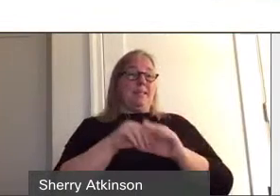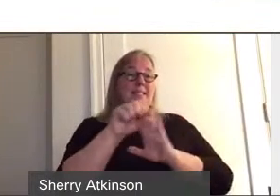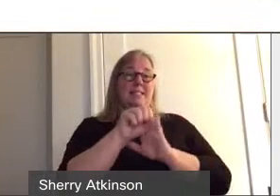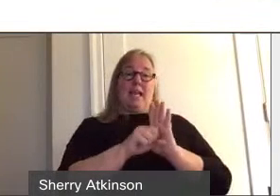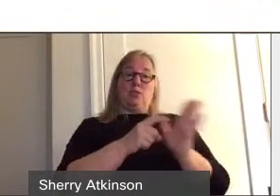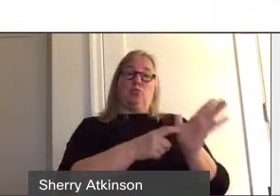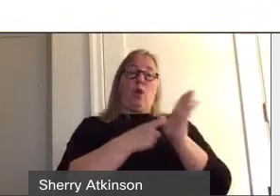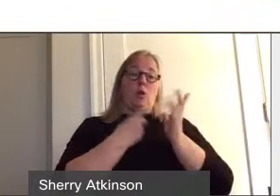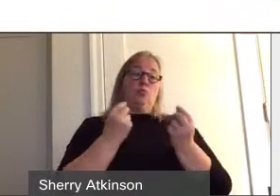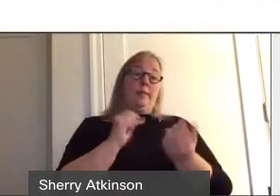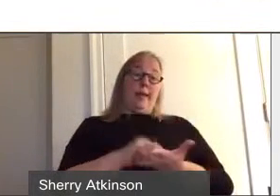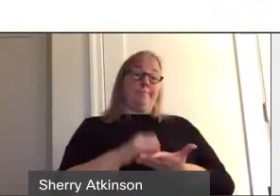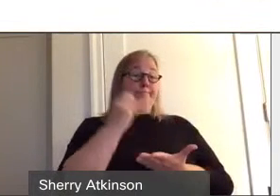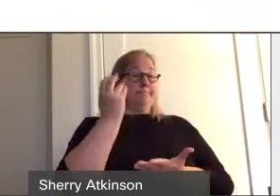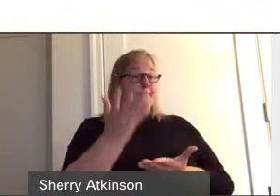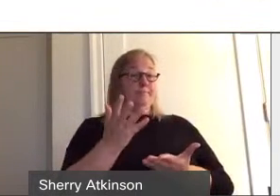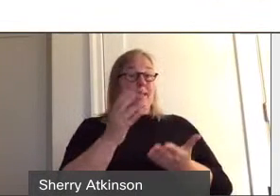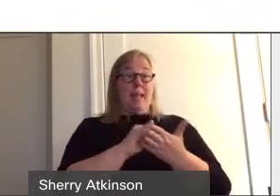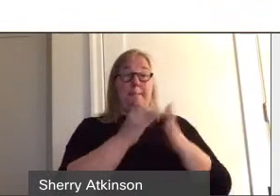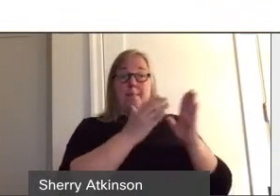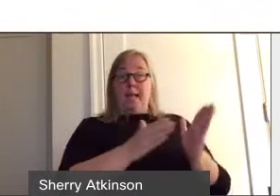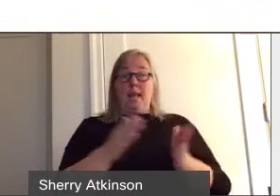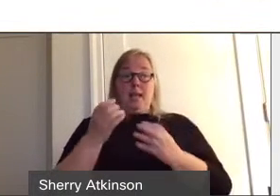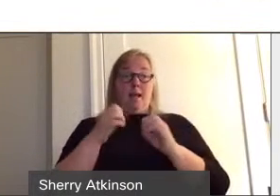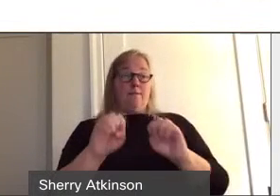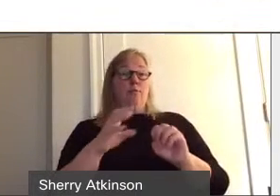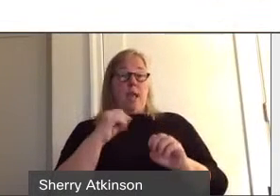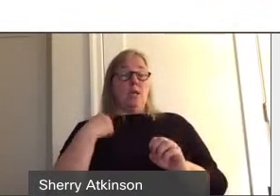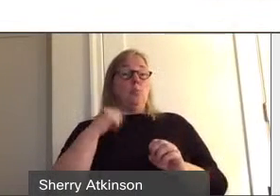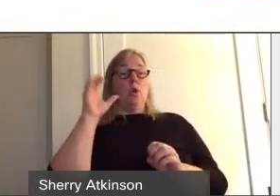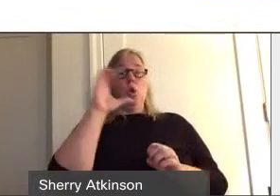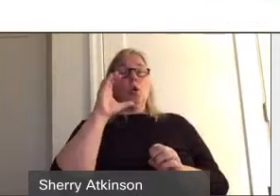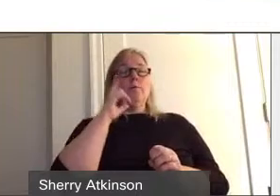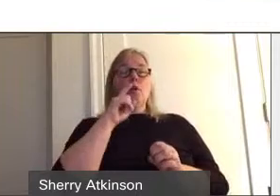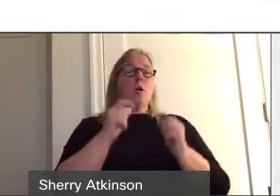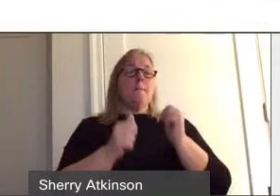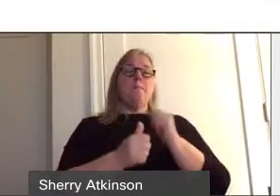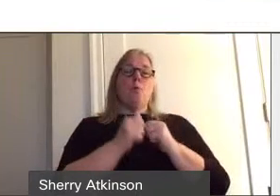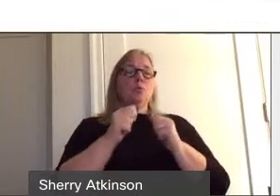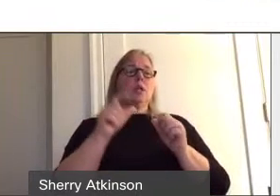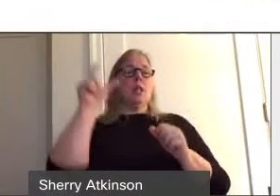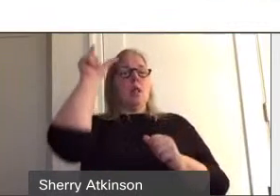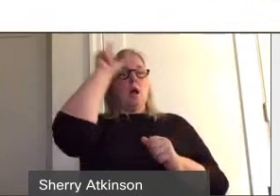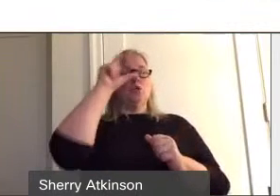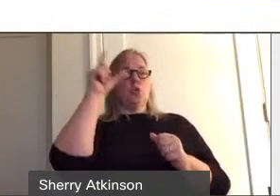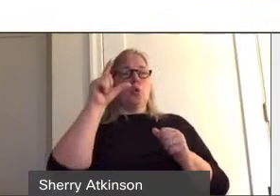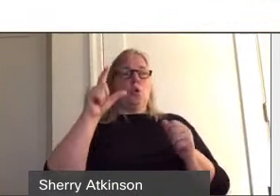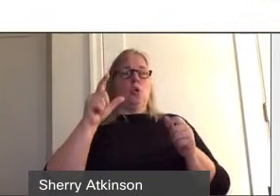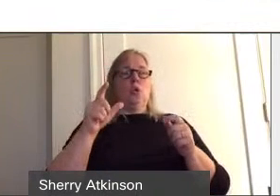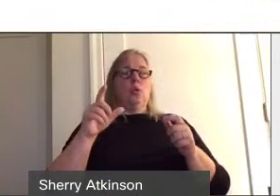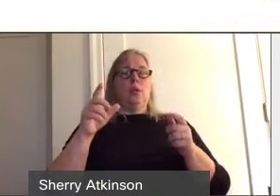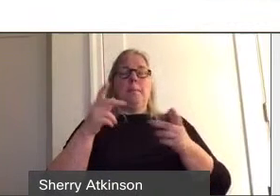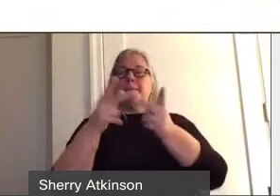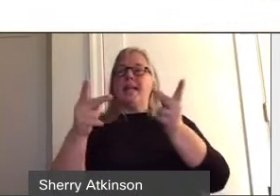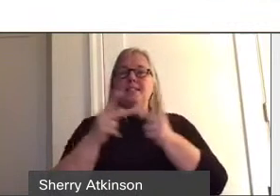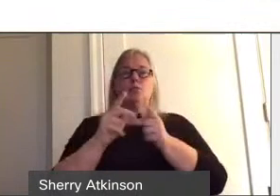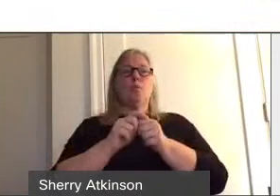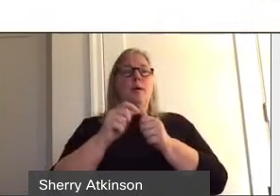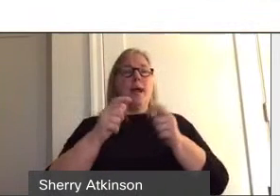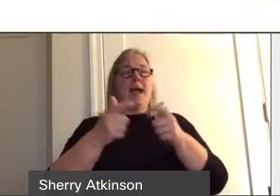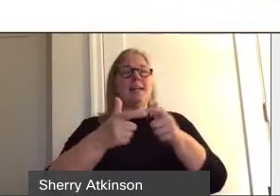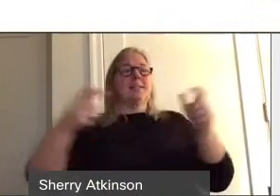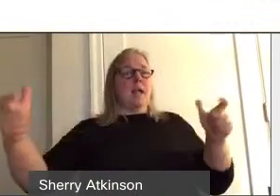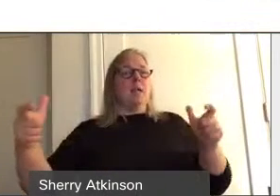this planning effort and look at our most logical extensions to expand service. So we did phase 1 of that in May